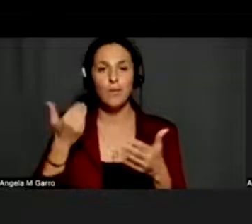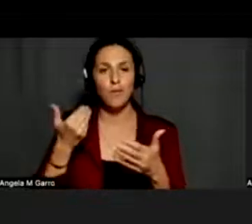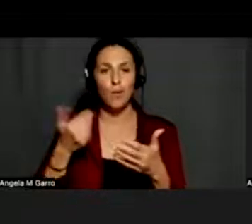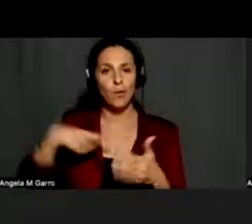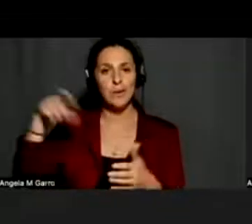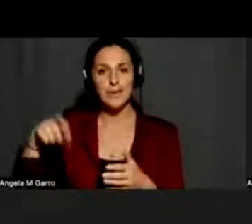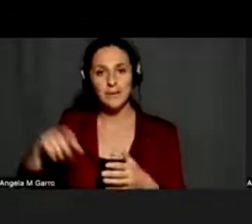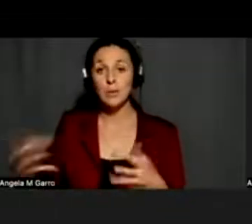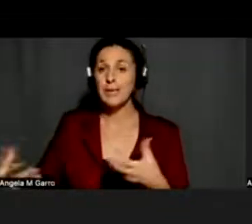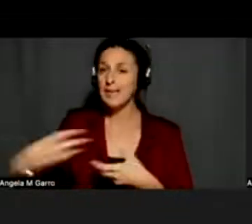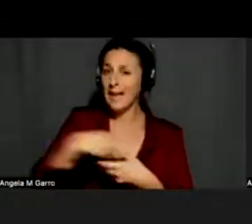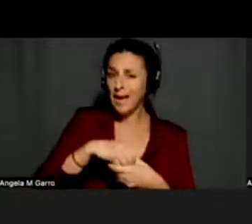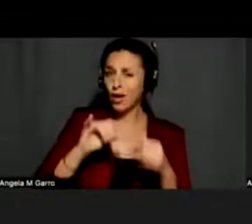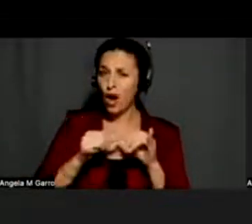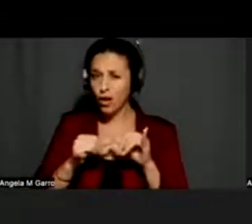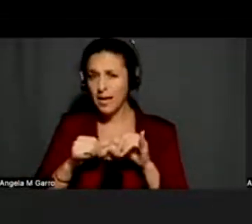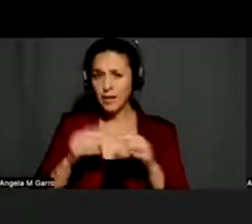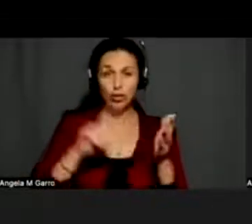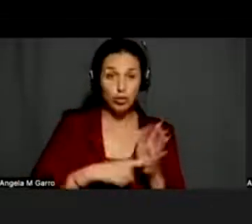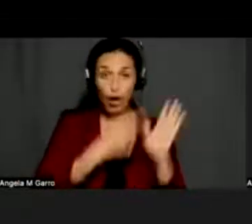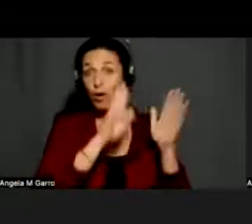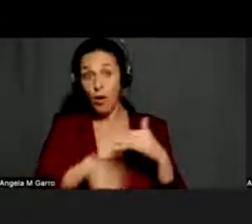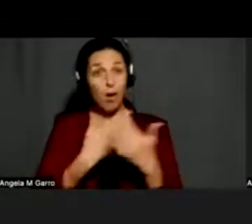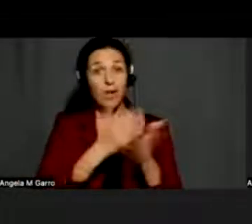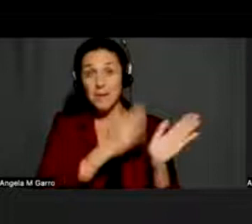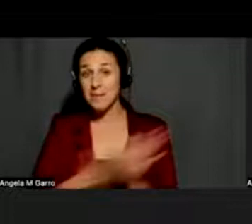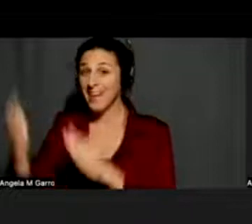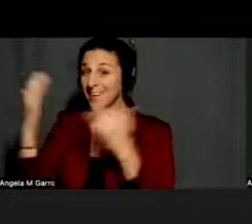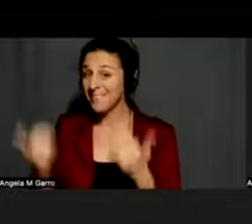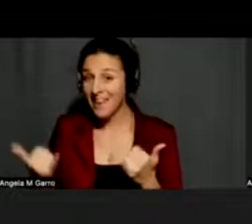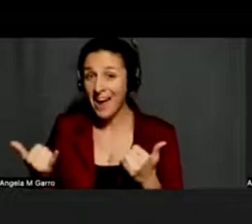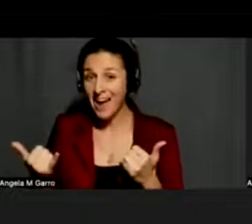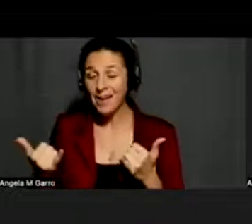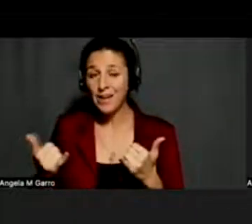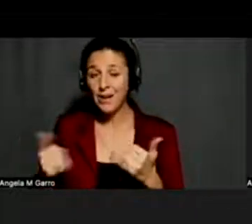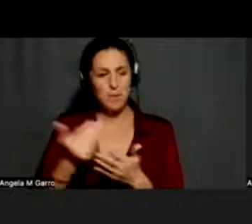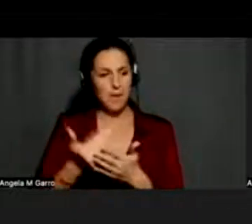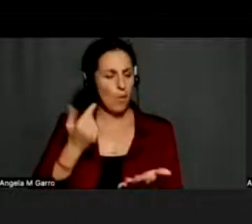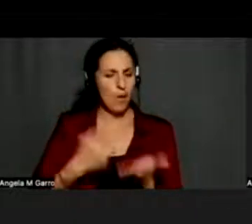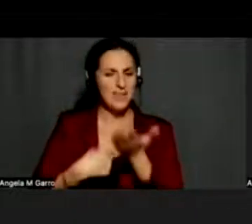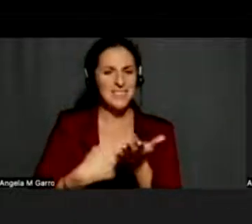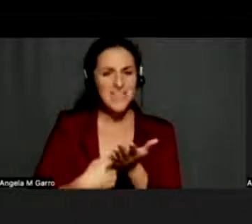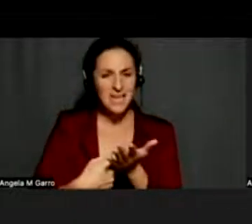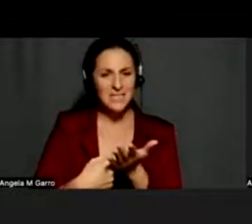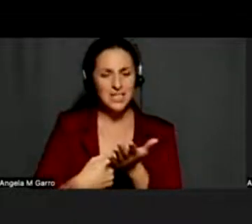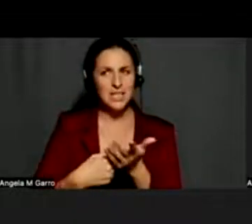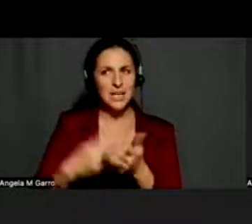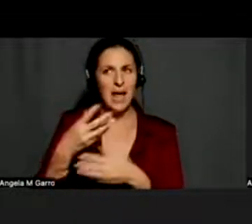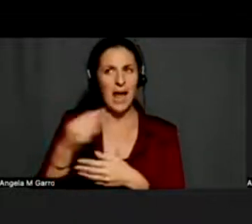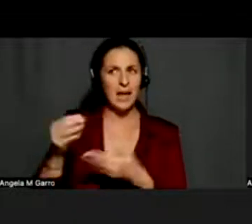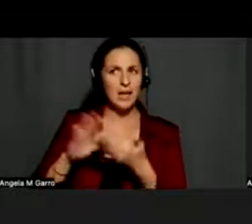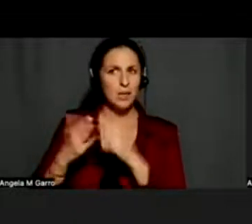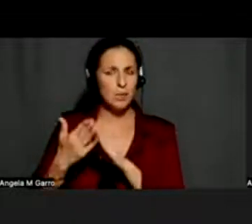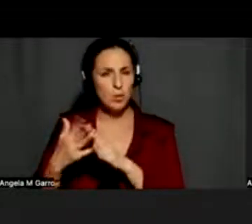engage your architect and start all of that planning now before that discussion and the community engagement is done,